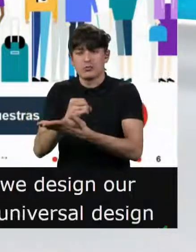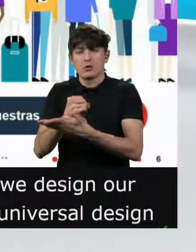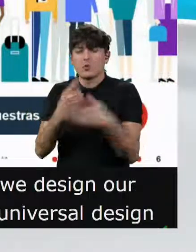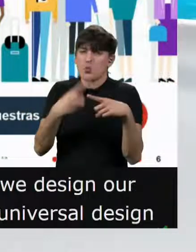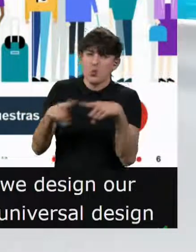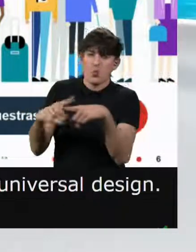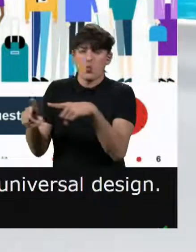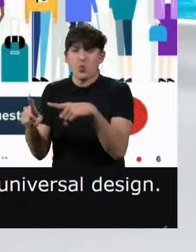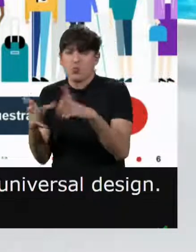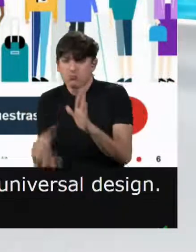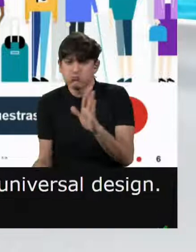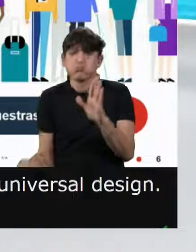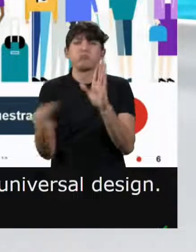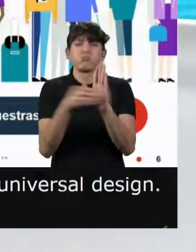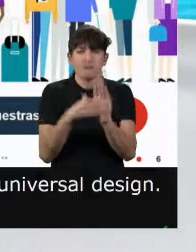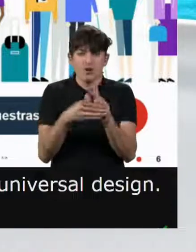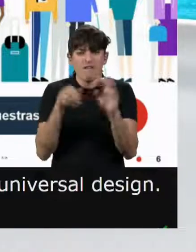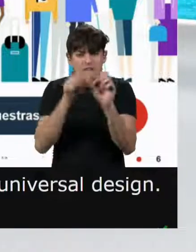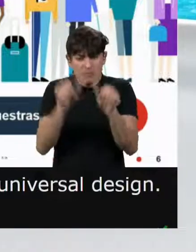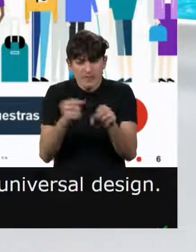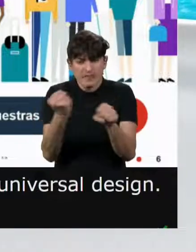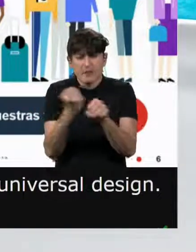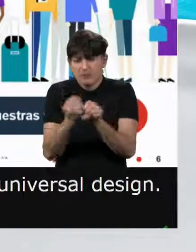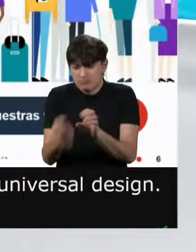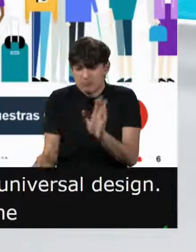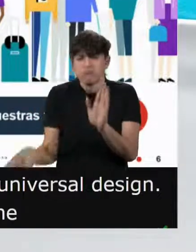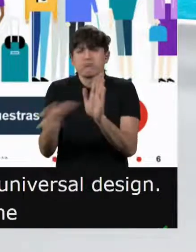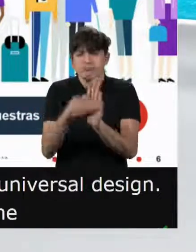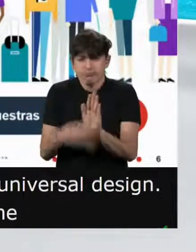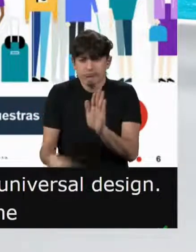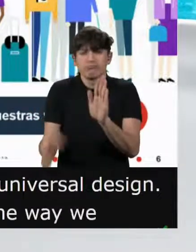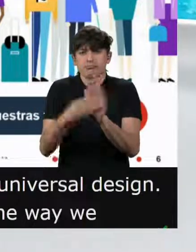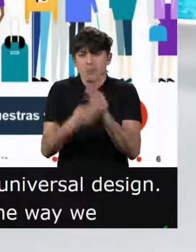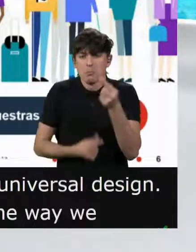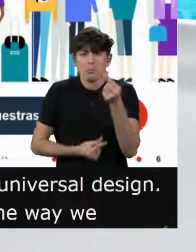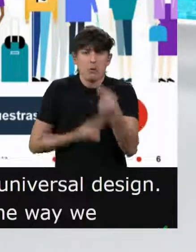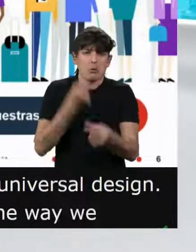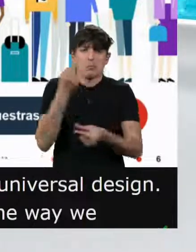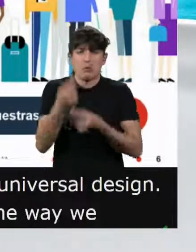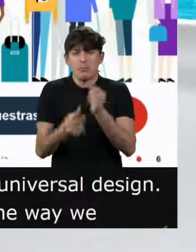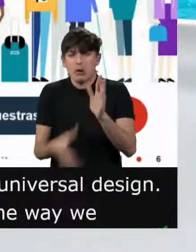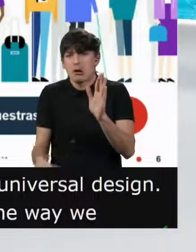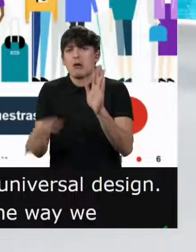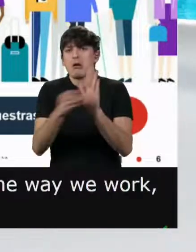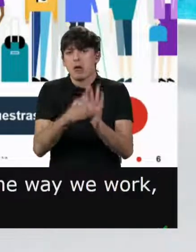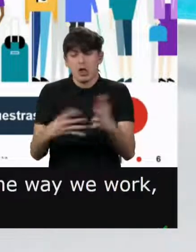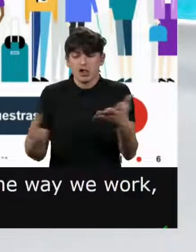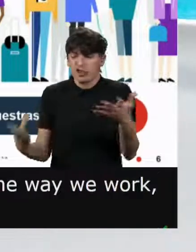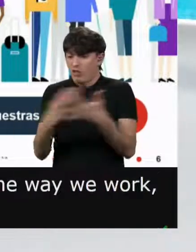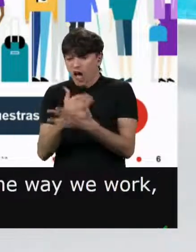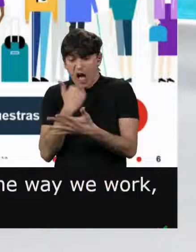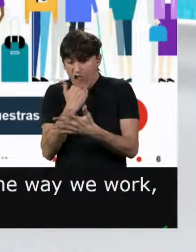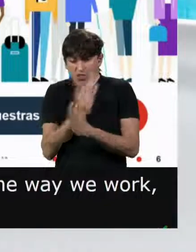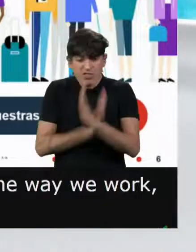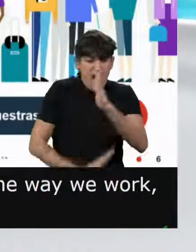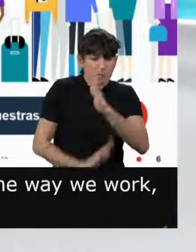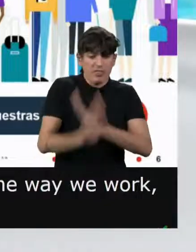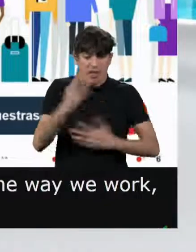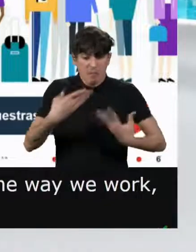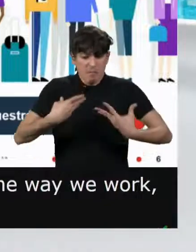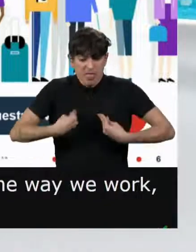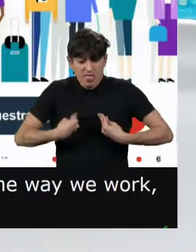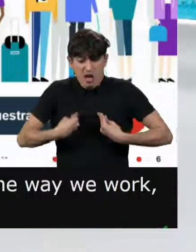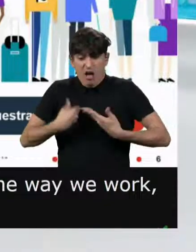incorporating in the way we work, because at the end of the day, we all have a certain types of disabilities